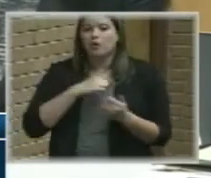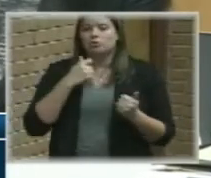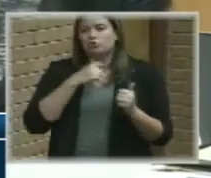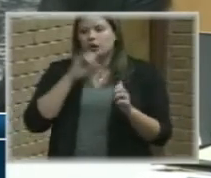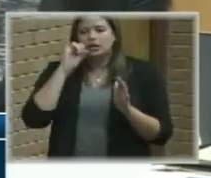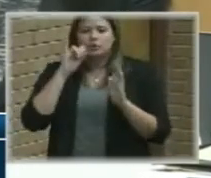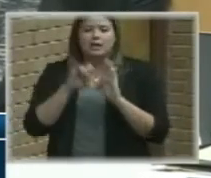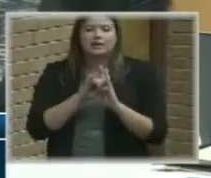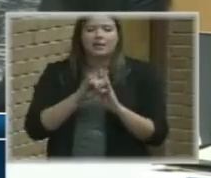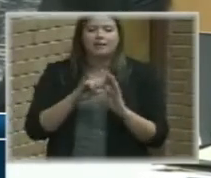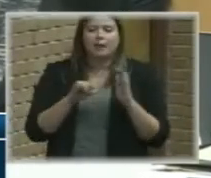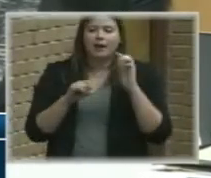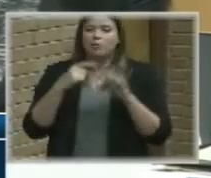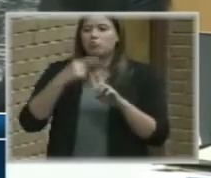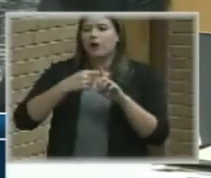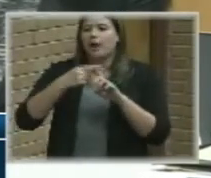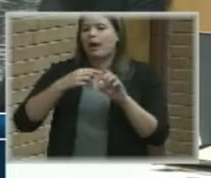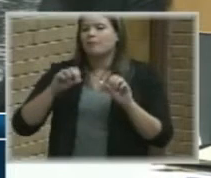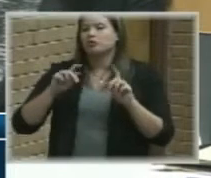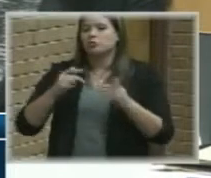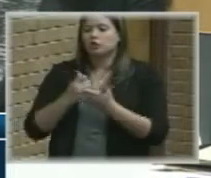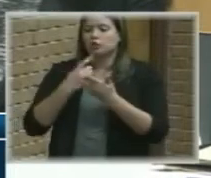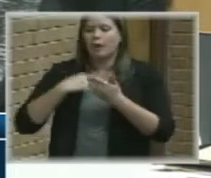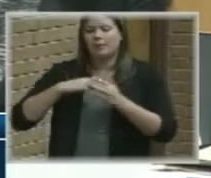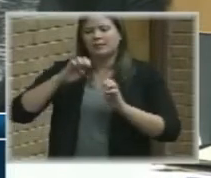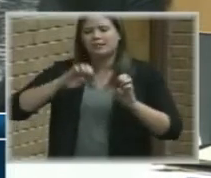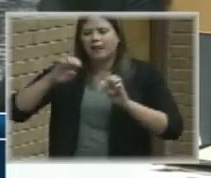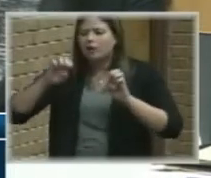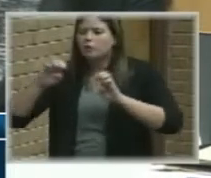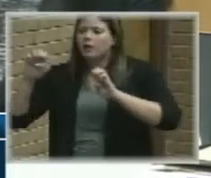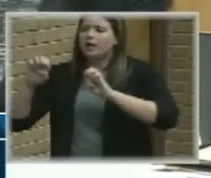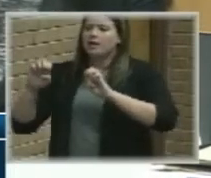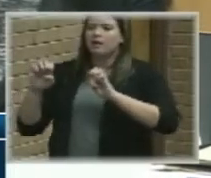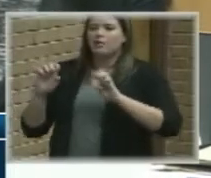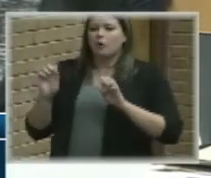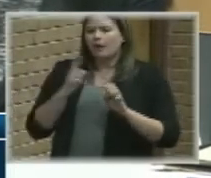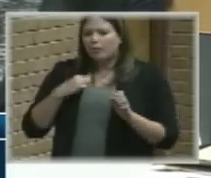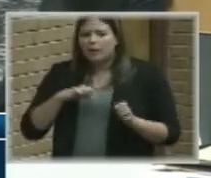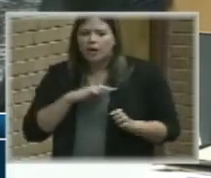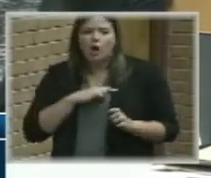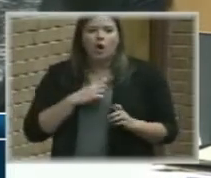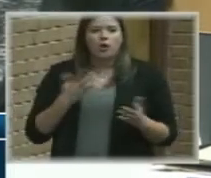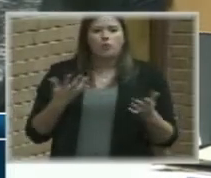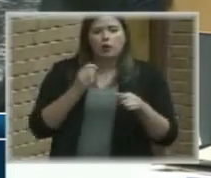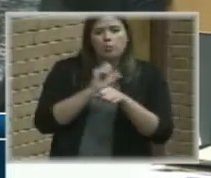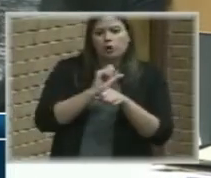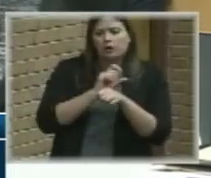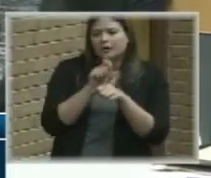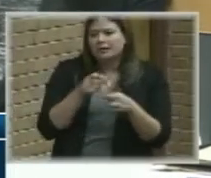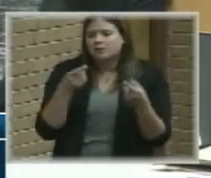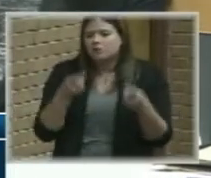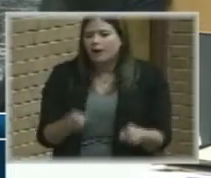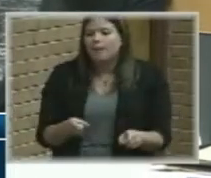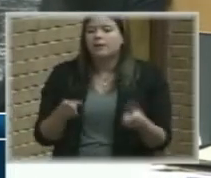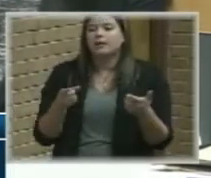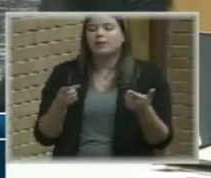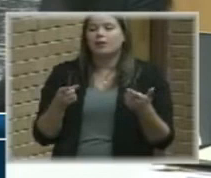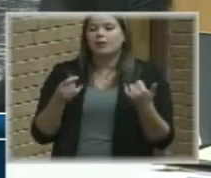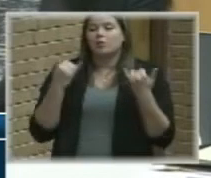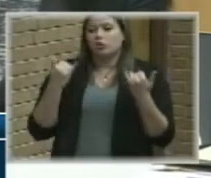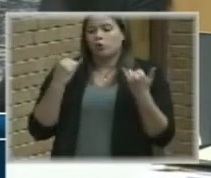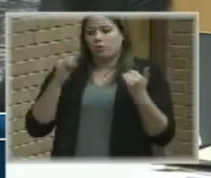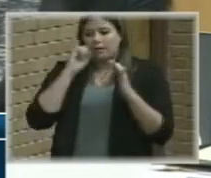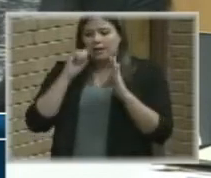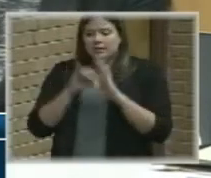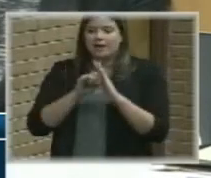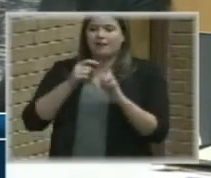identifying grant opportunities to help us evaluate where we stand and what work needs to be done. The current identified